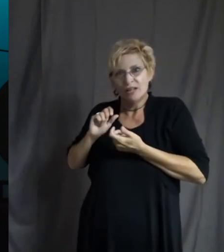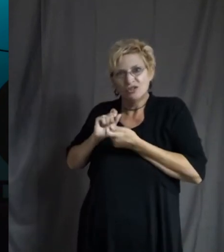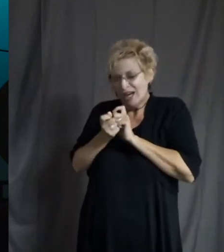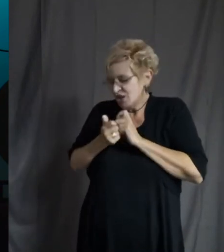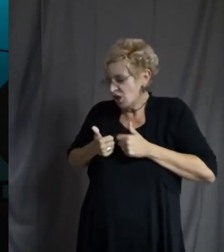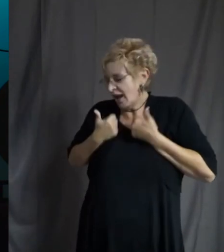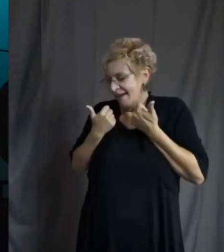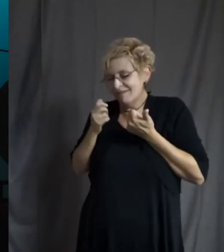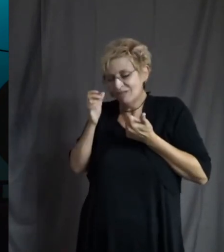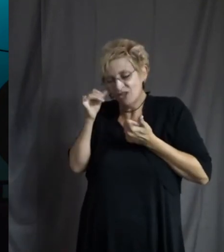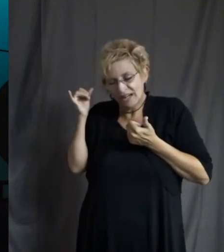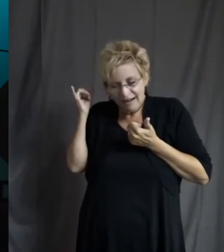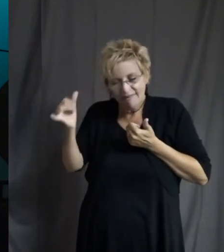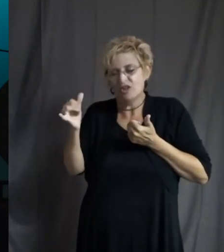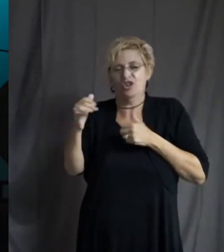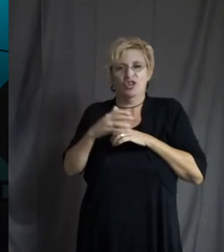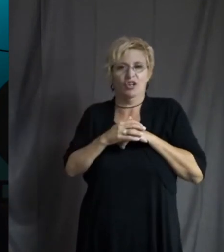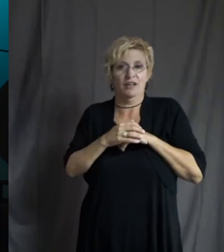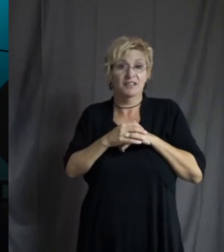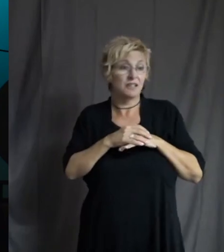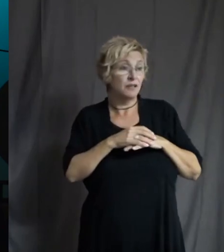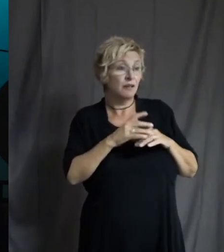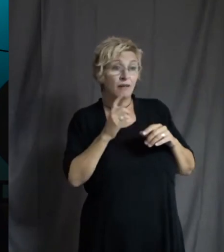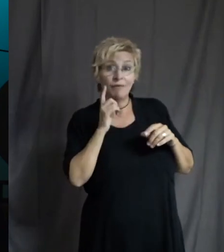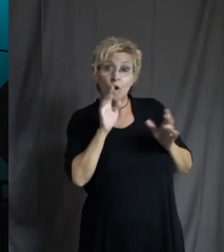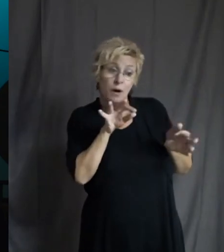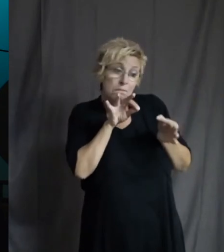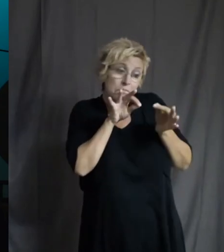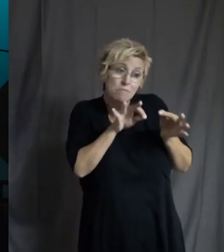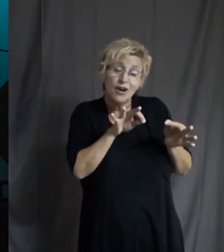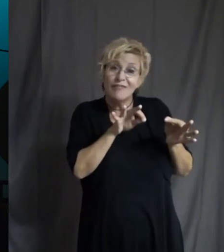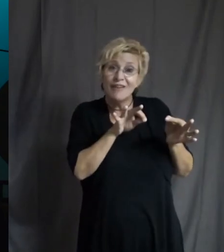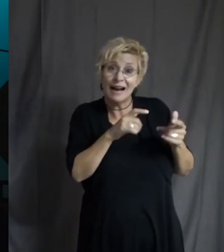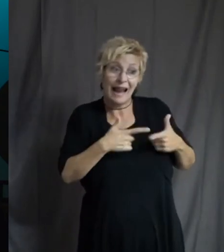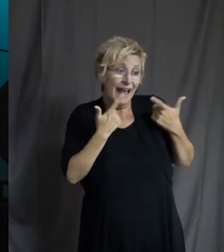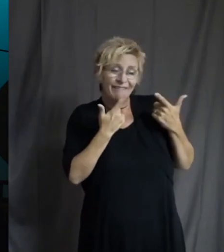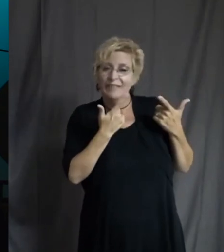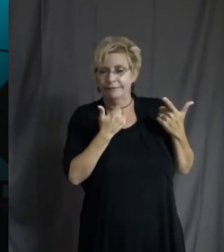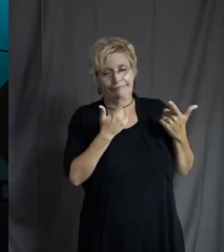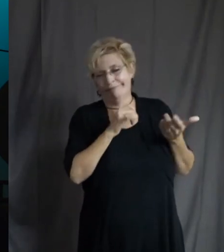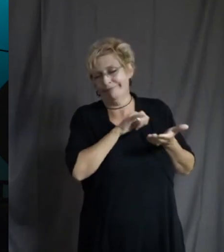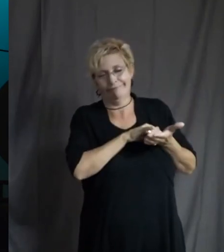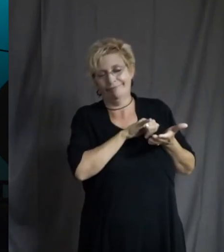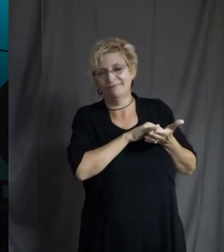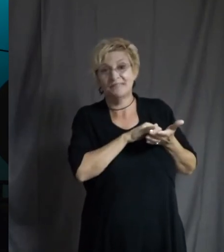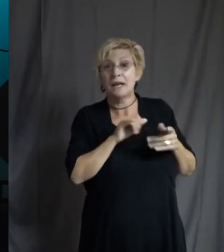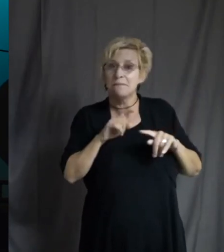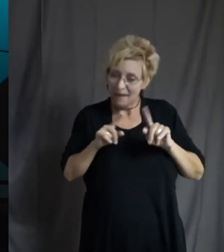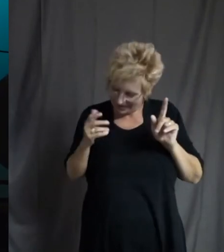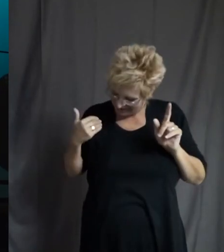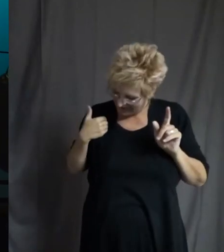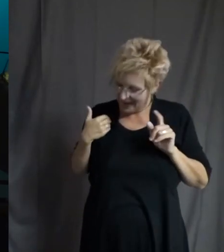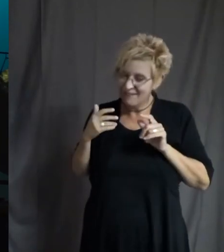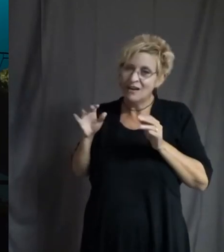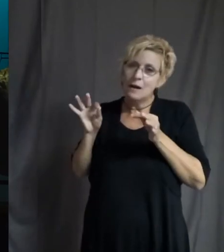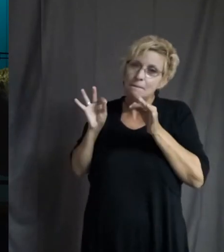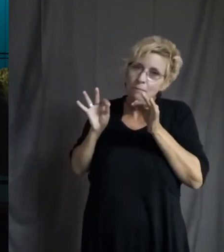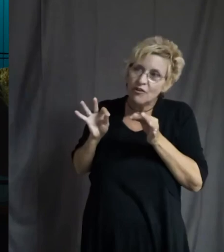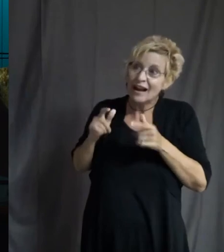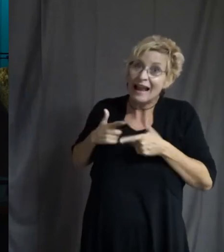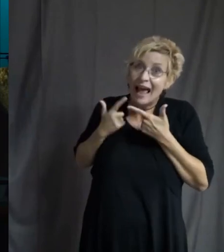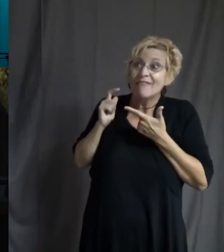can develop for yourself and practice, and it will change your life forever. There's no such thing as a perfect